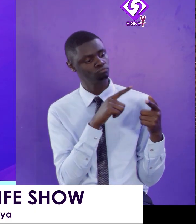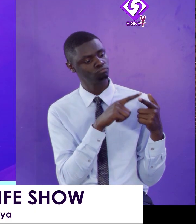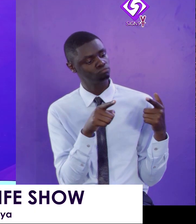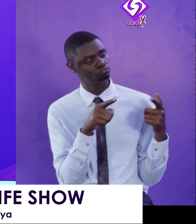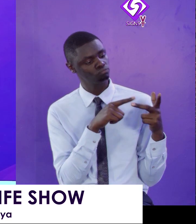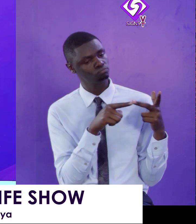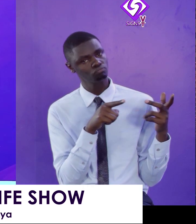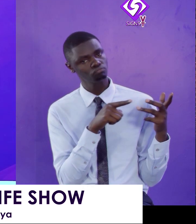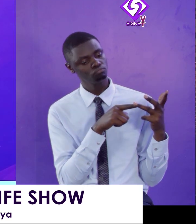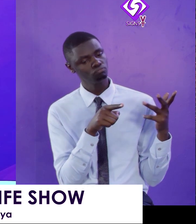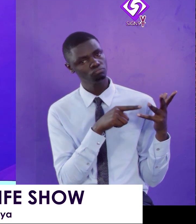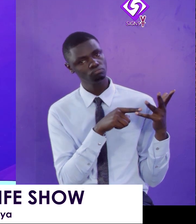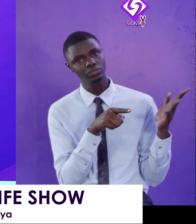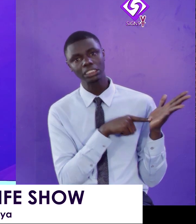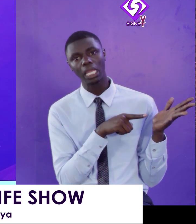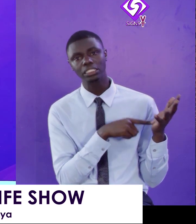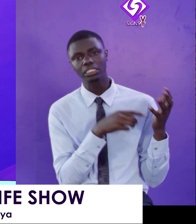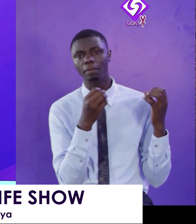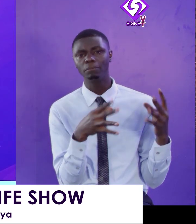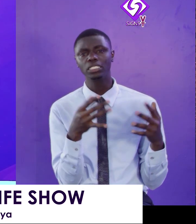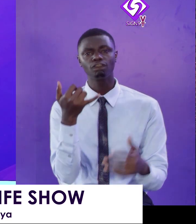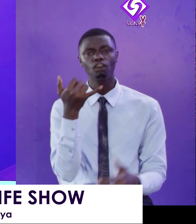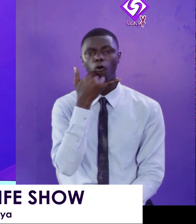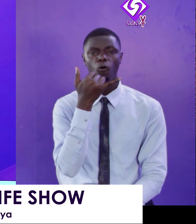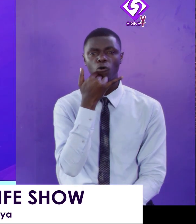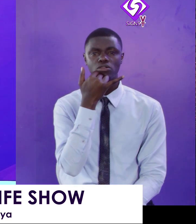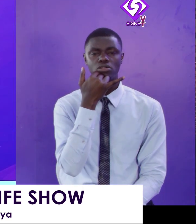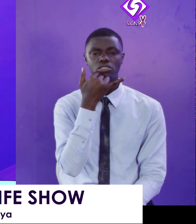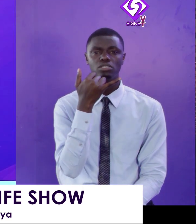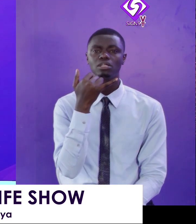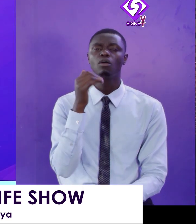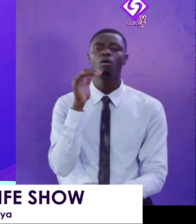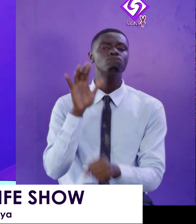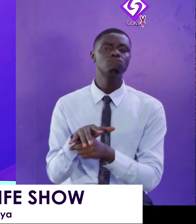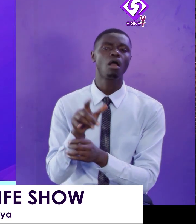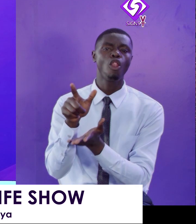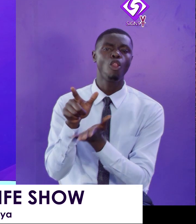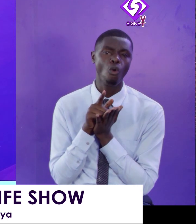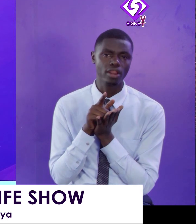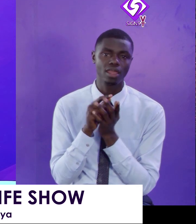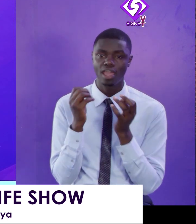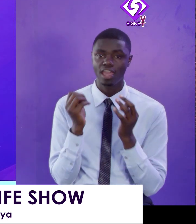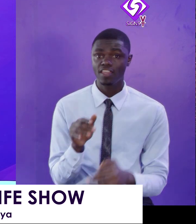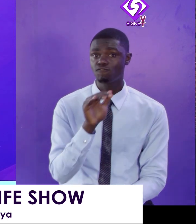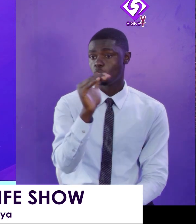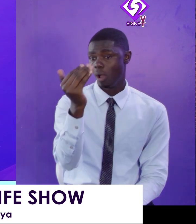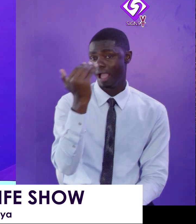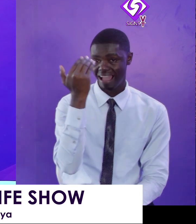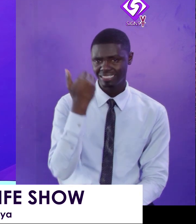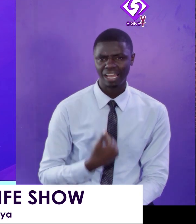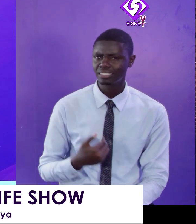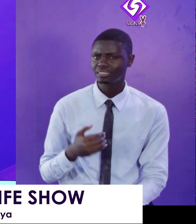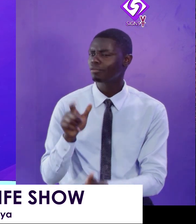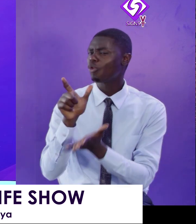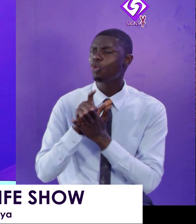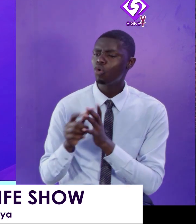and that nature. Many of us on our mobile phones in Kenya have a lot of debt. If you ask us, why did you